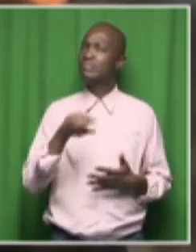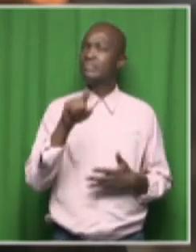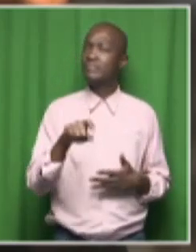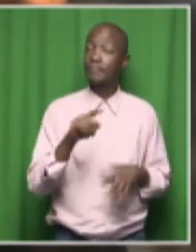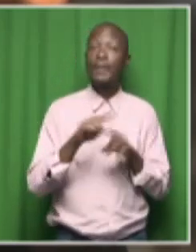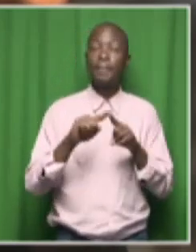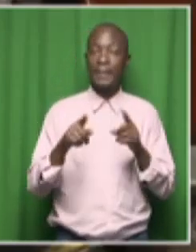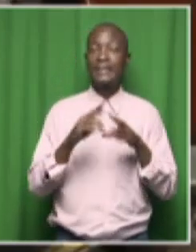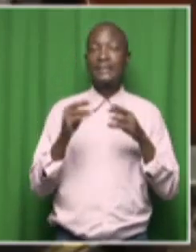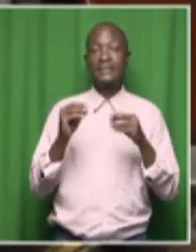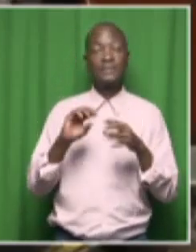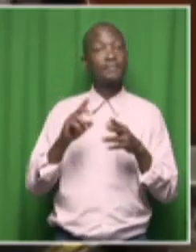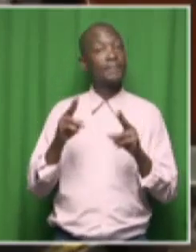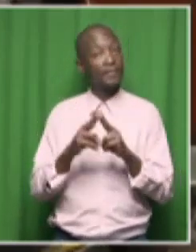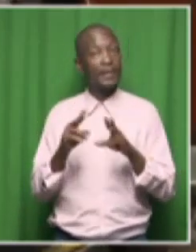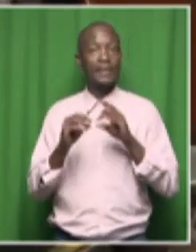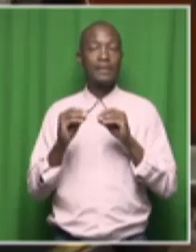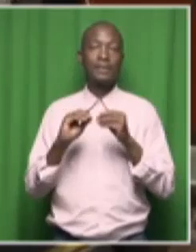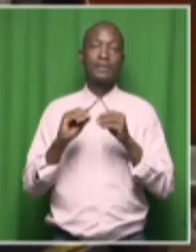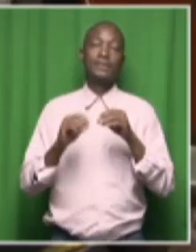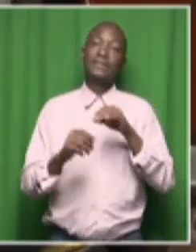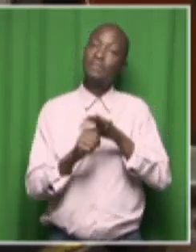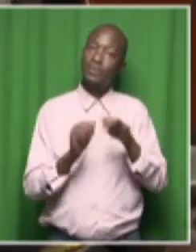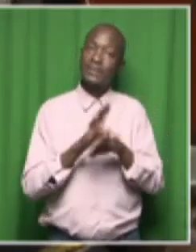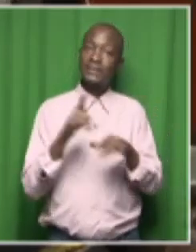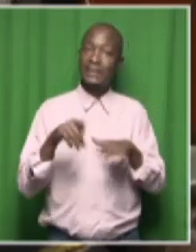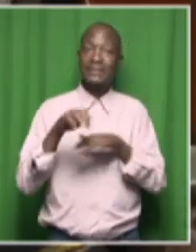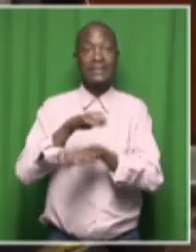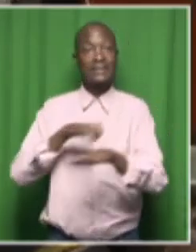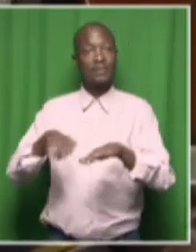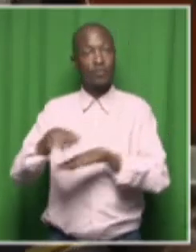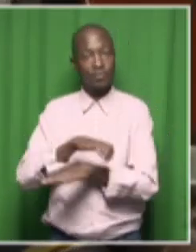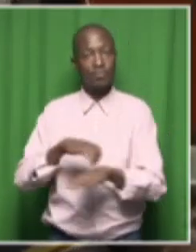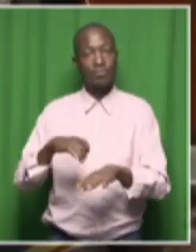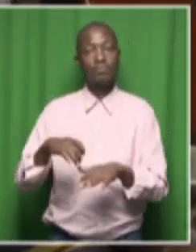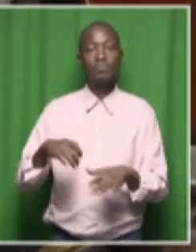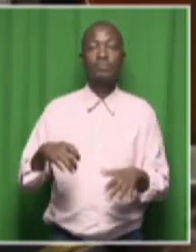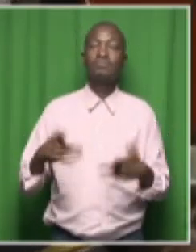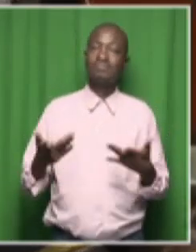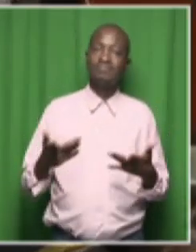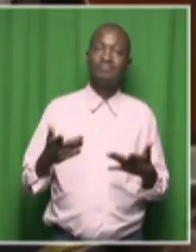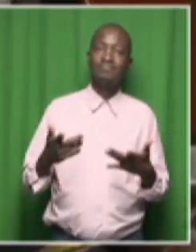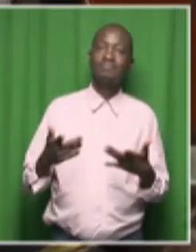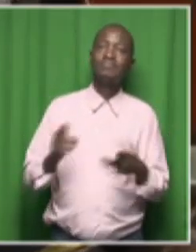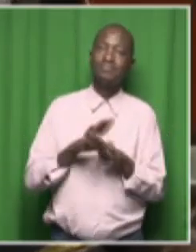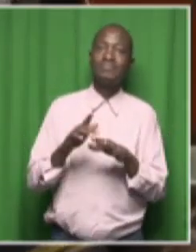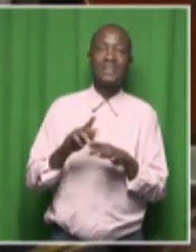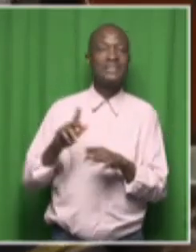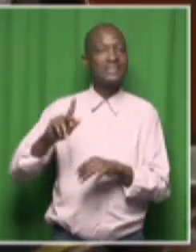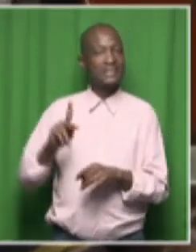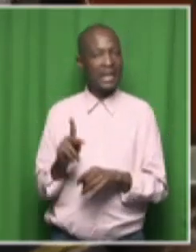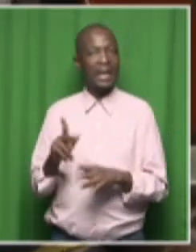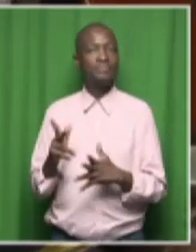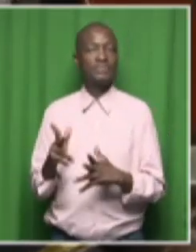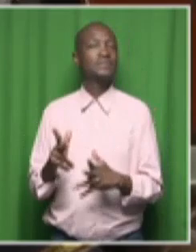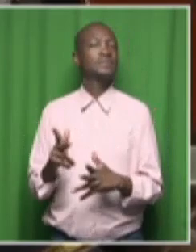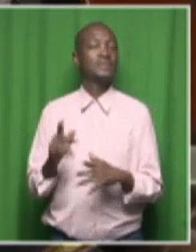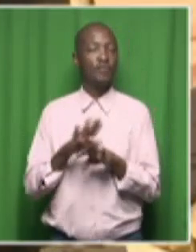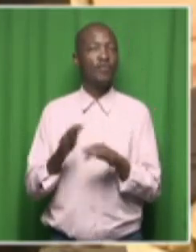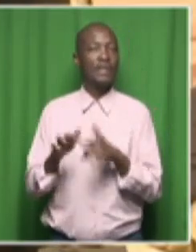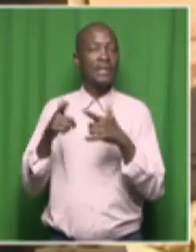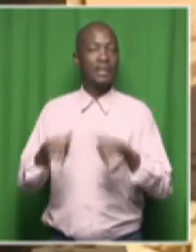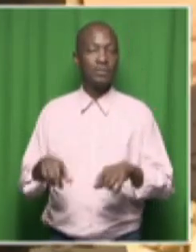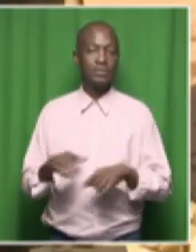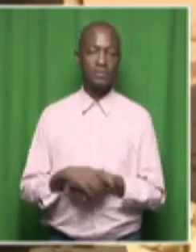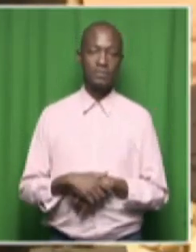those ports and make sure that this environment is saturated. Preserve these languages.